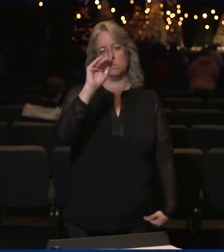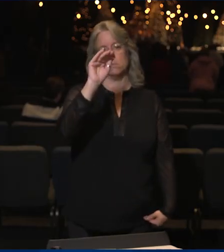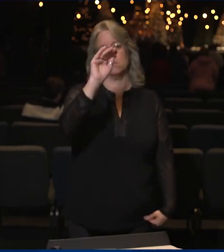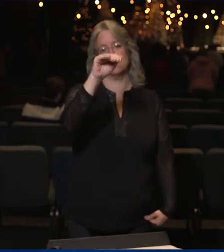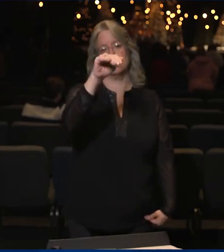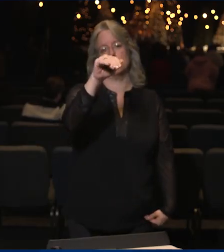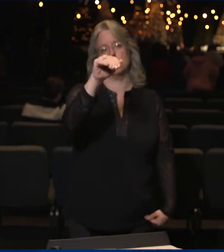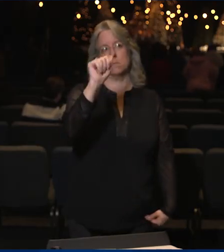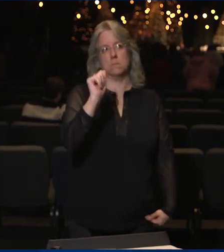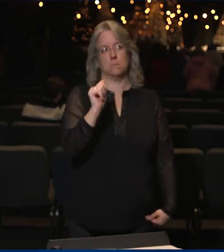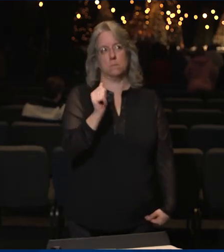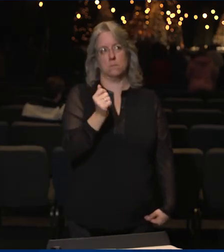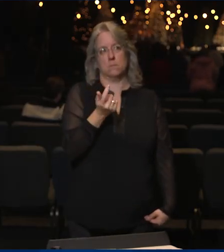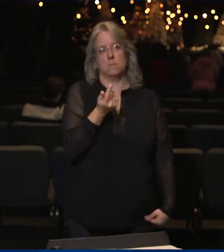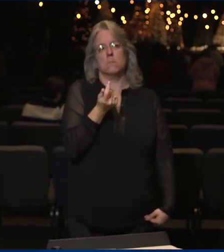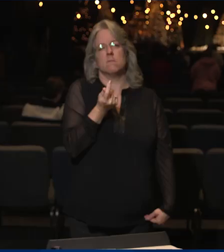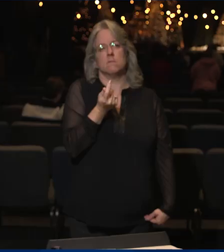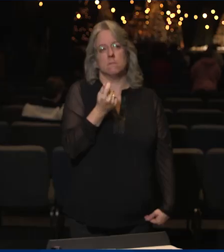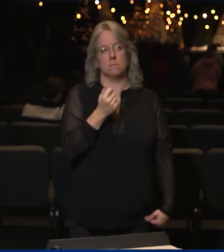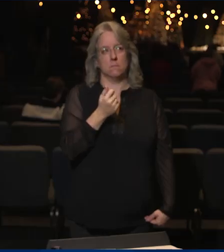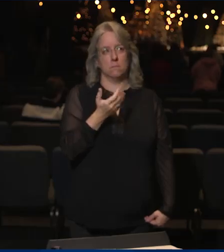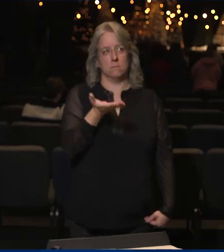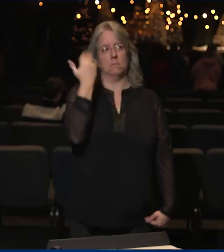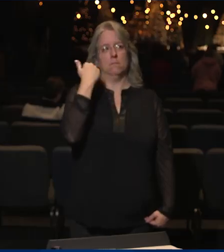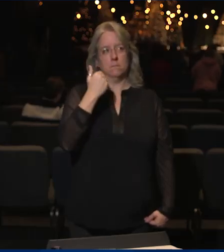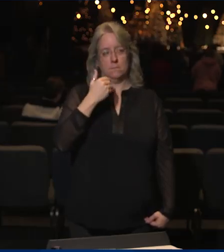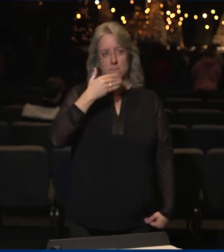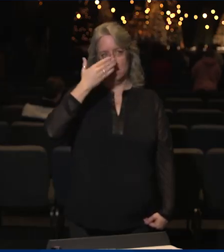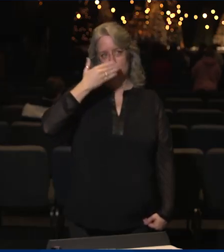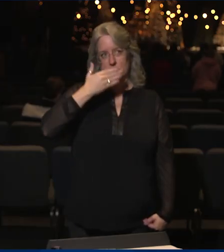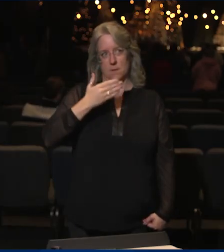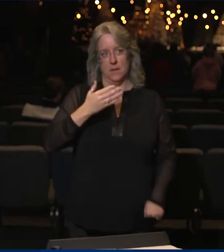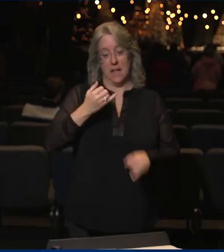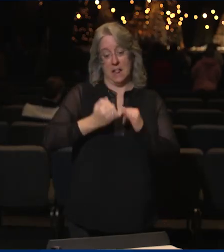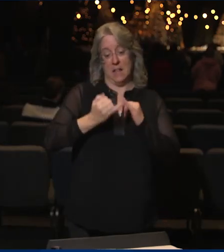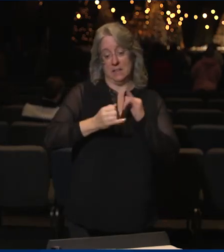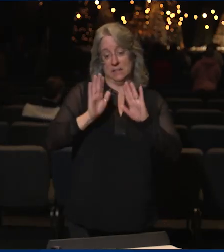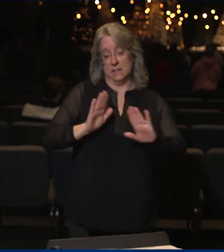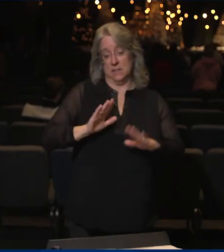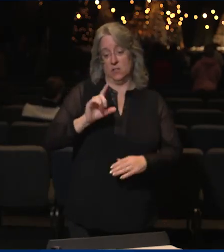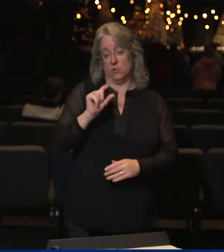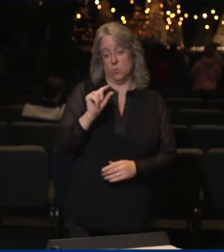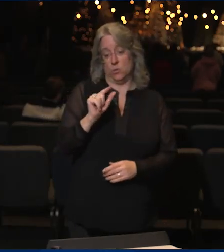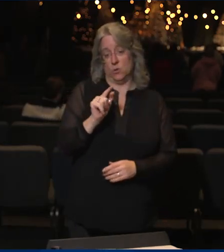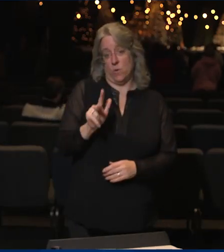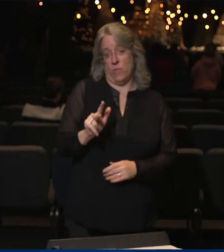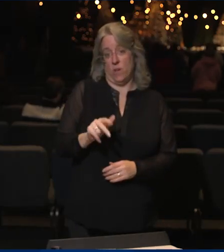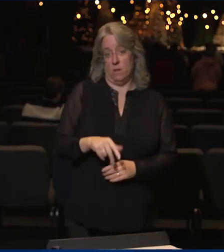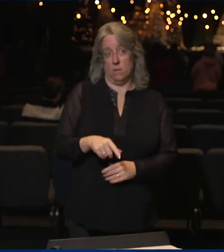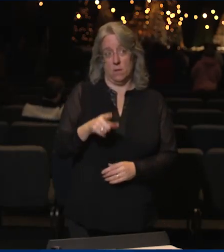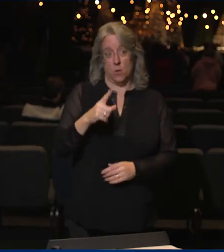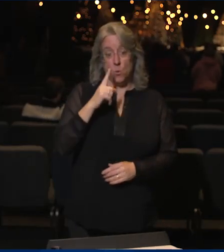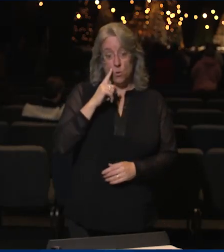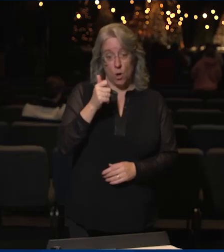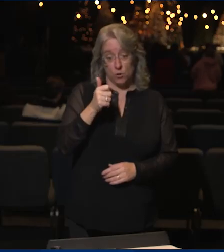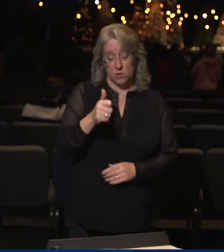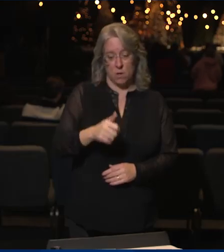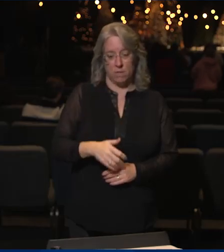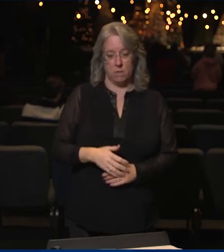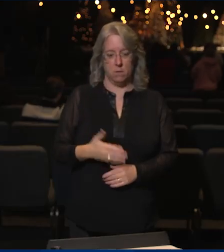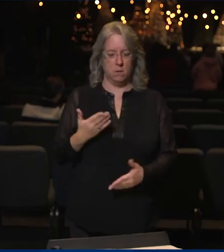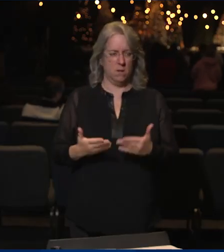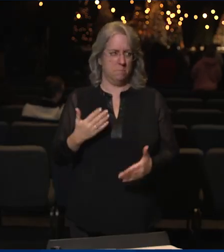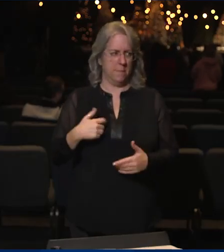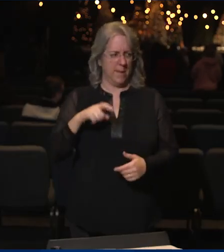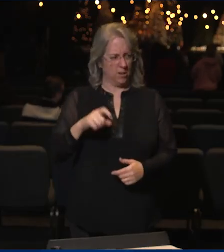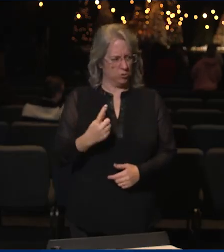finger on you and say, look, it's the last Sunday of 2023. If you've thought to yourself, maybe I should hop up